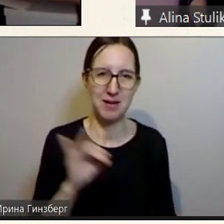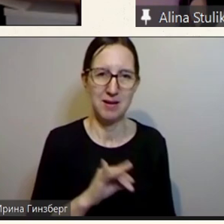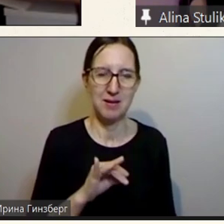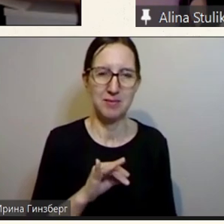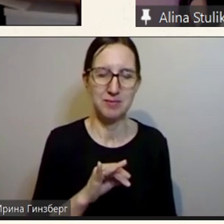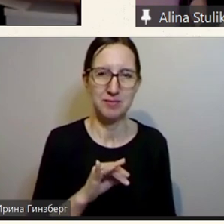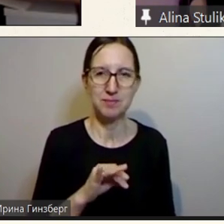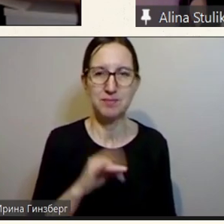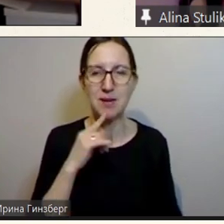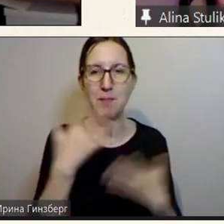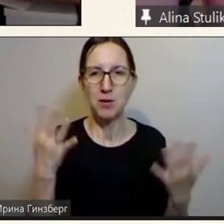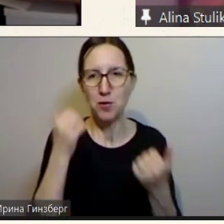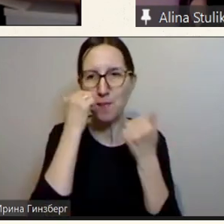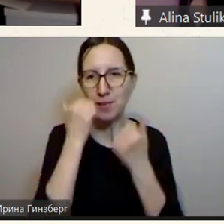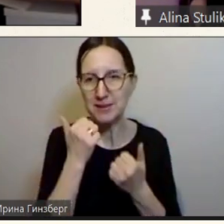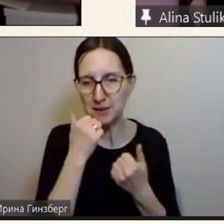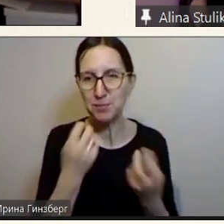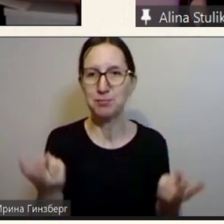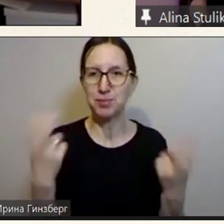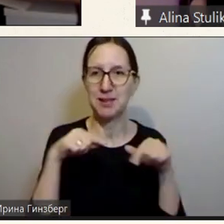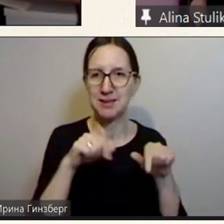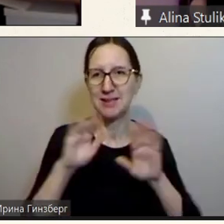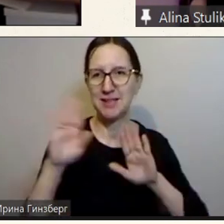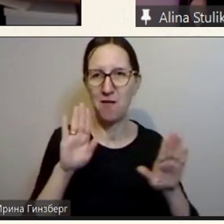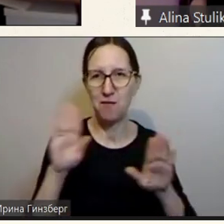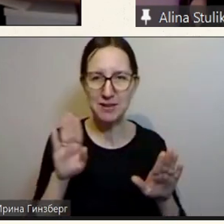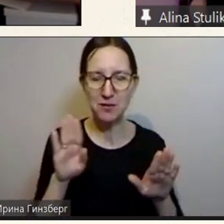they will never happen again. So thank you.